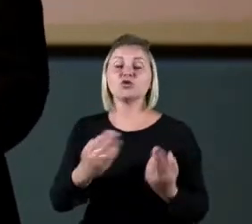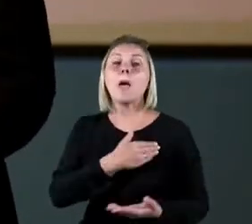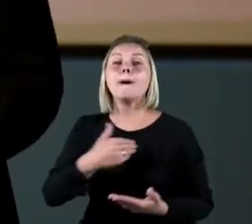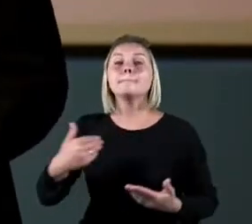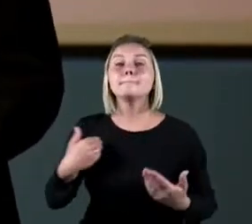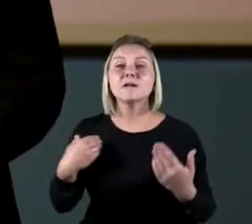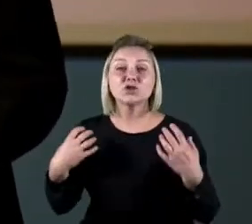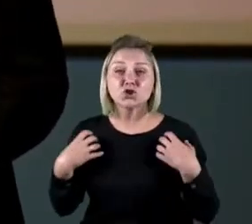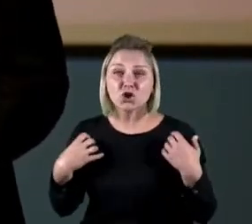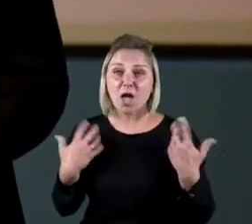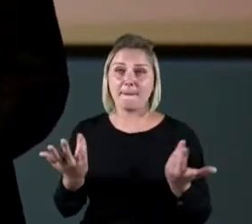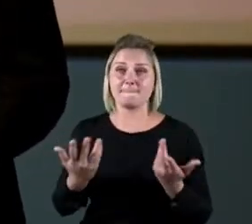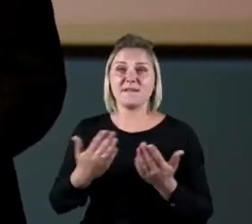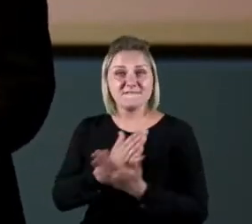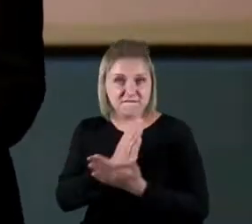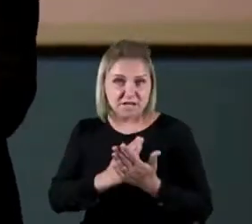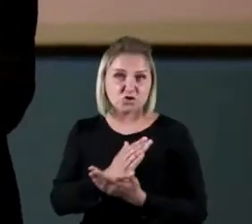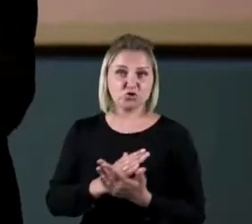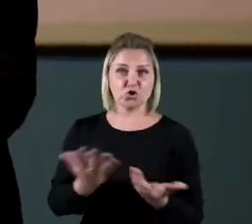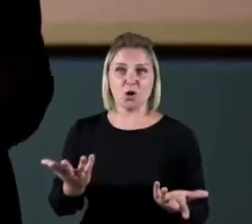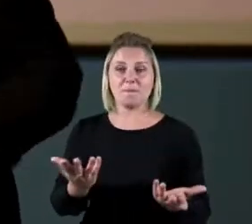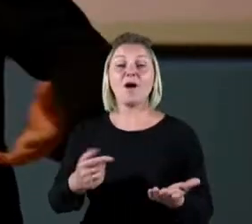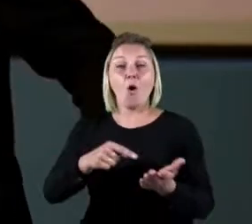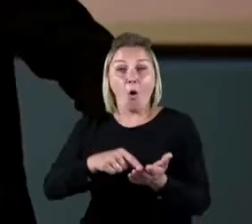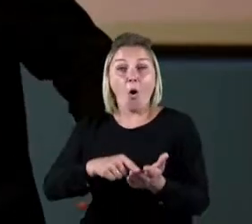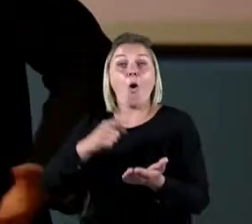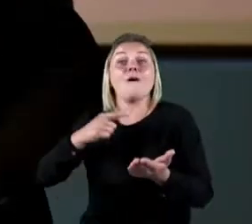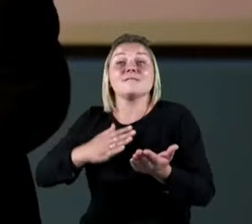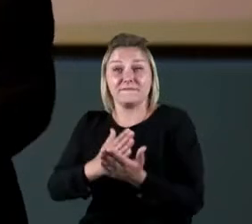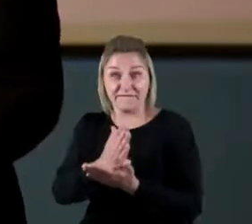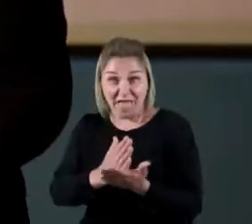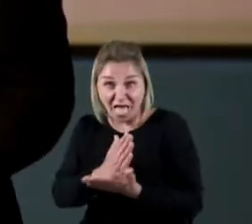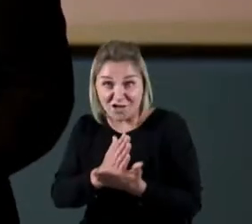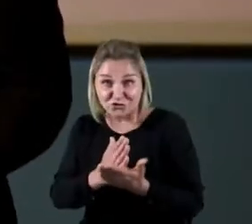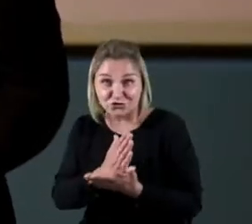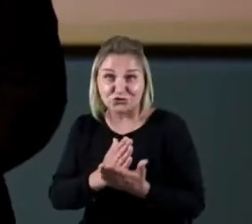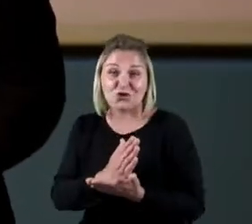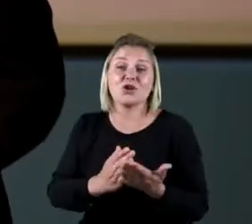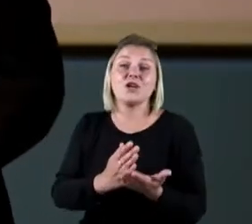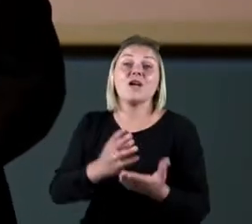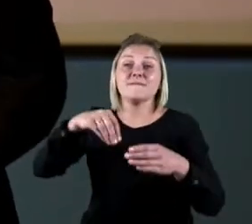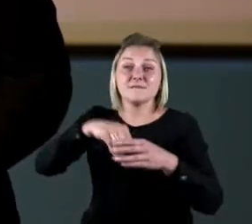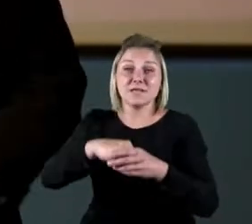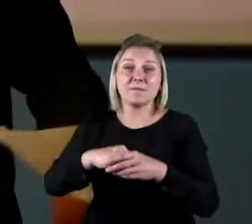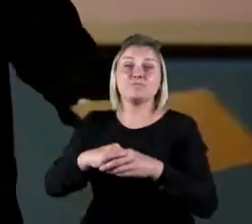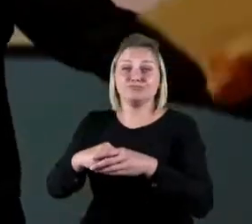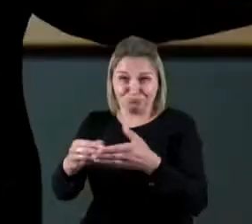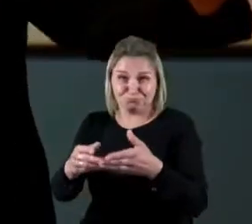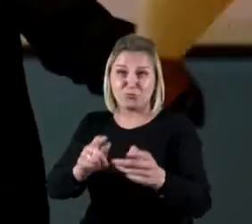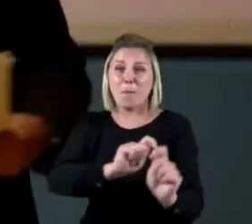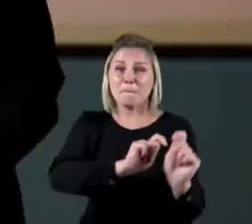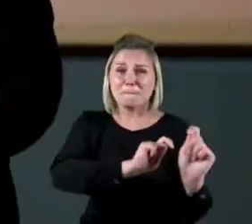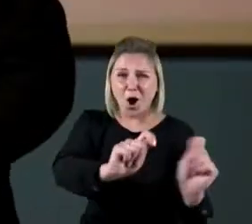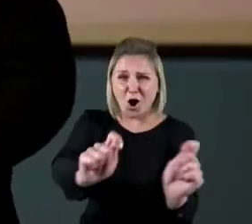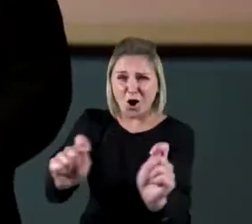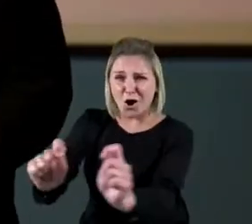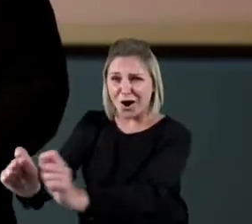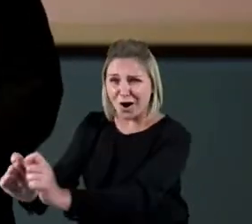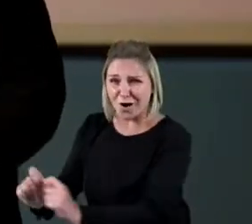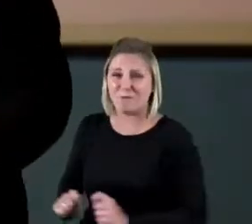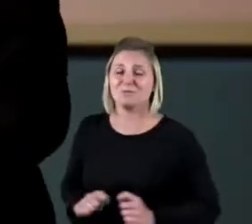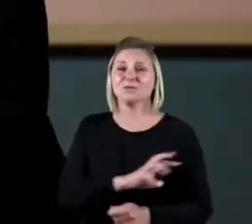believers. Because I know that you are believers, I invite you to wake up here, and in the